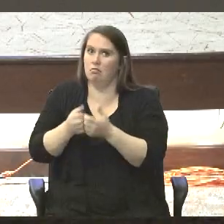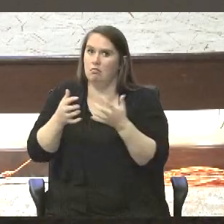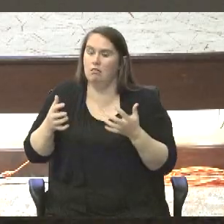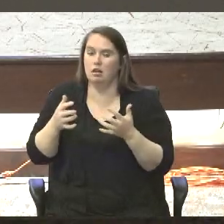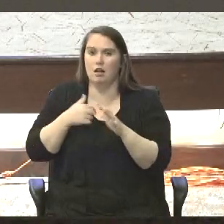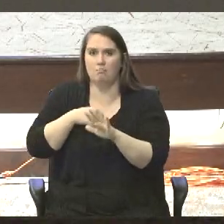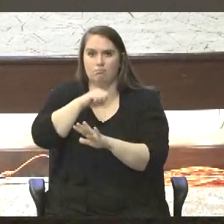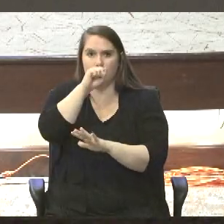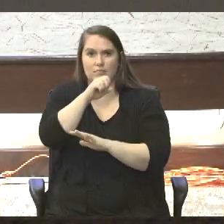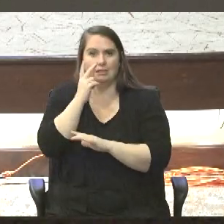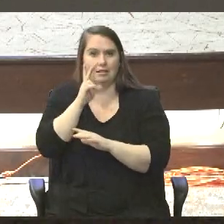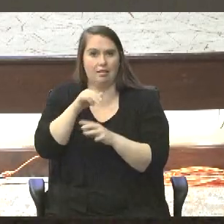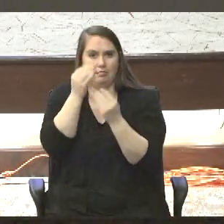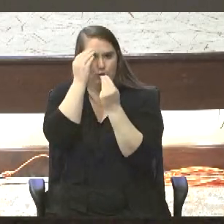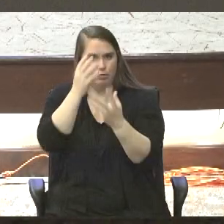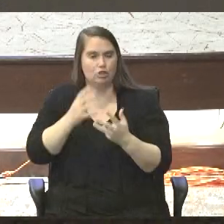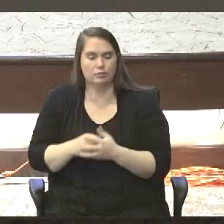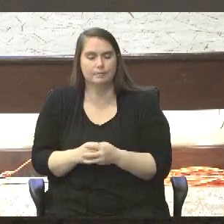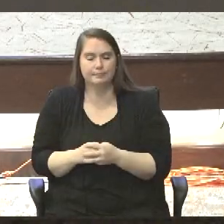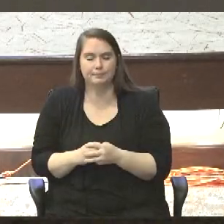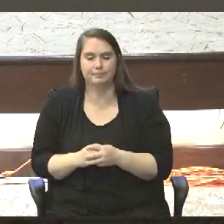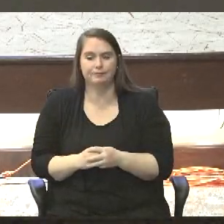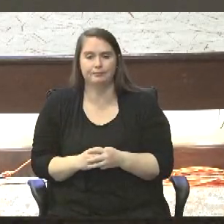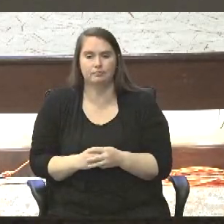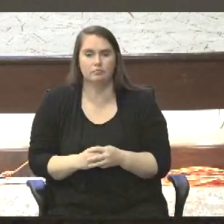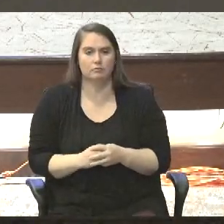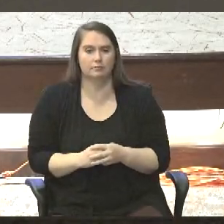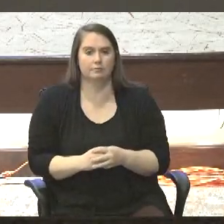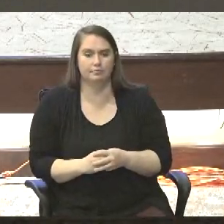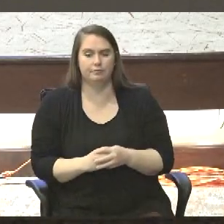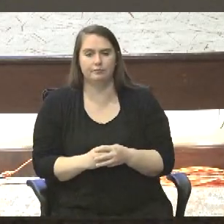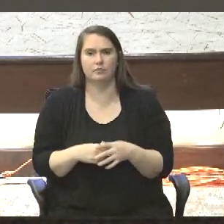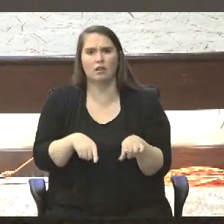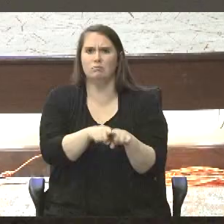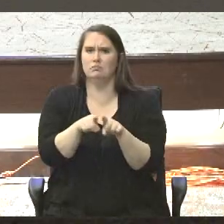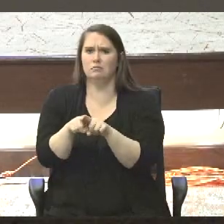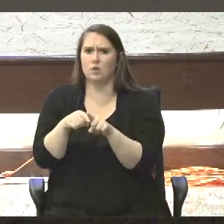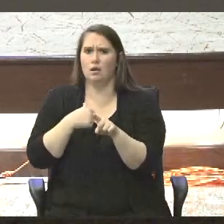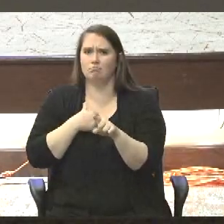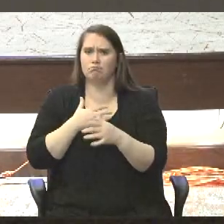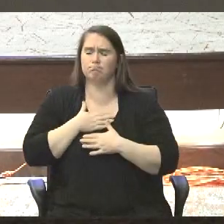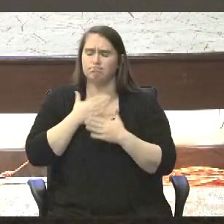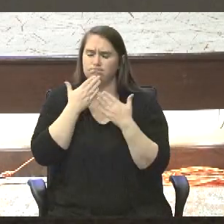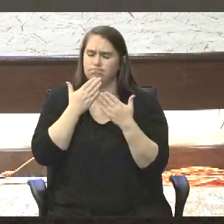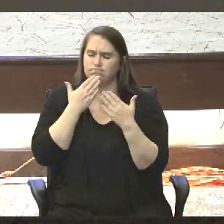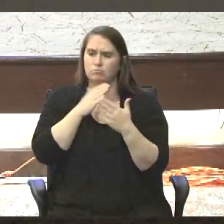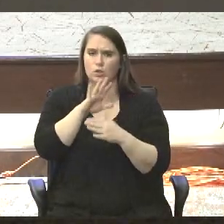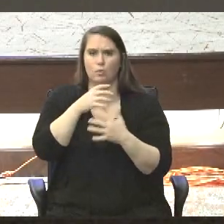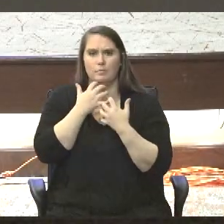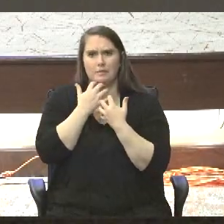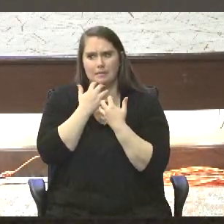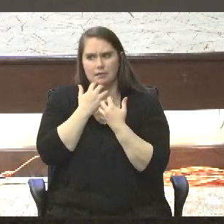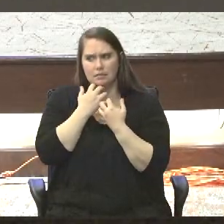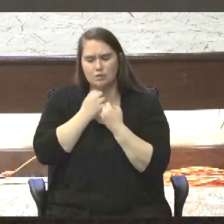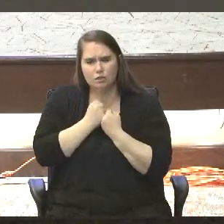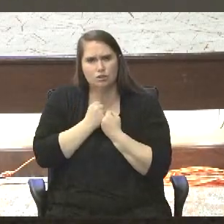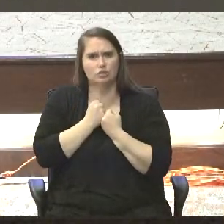love to see that kind of information. And I love your passion for data analysis, because I think that's how we get